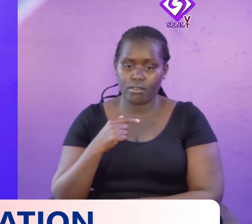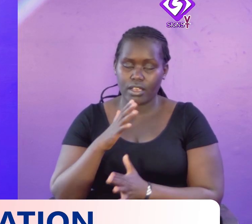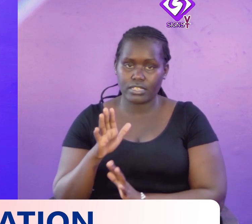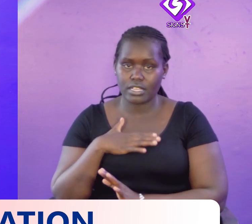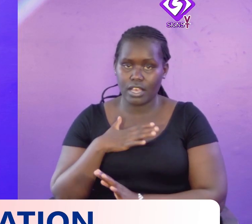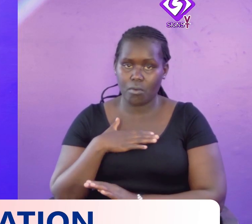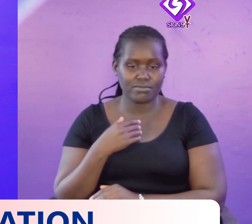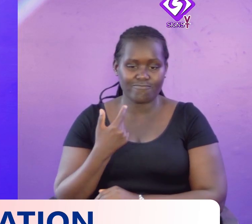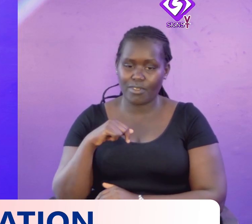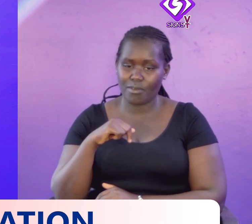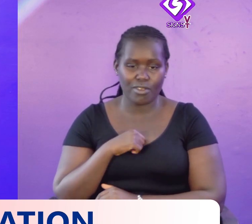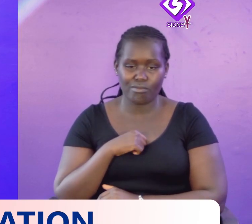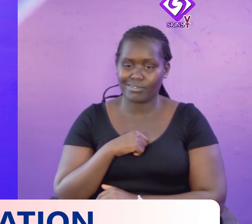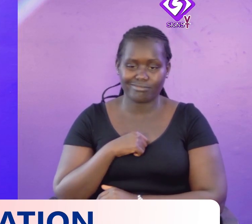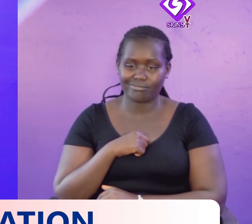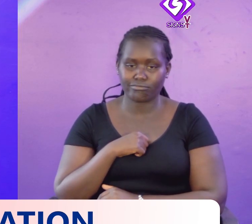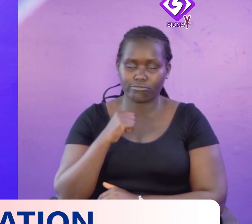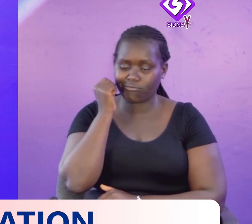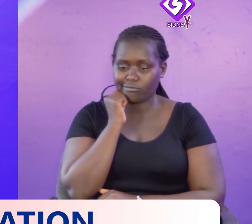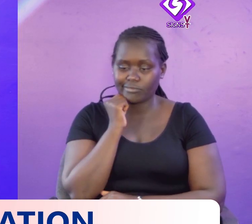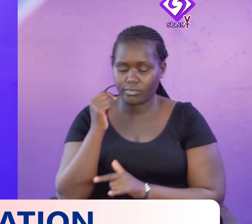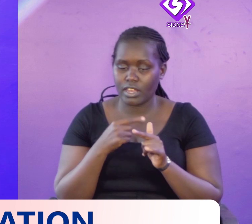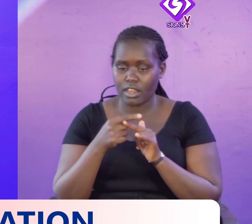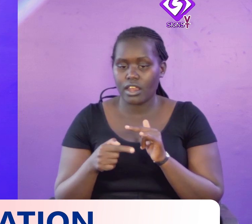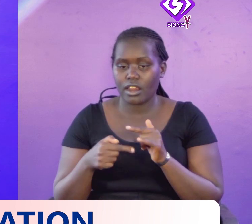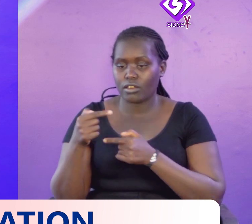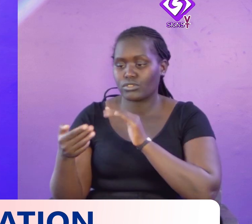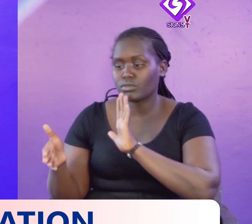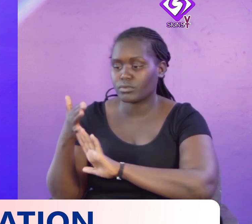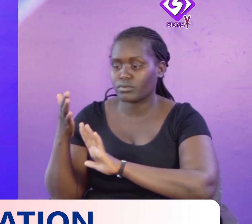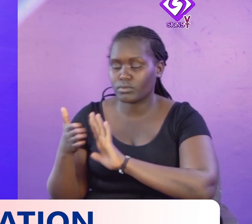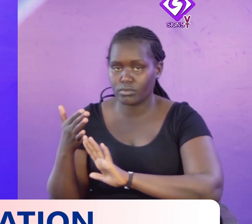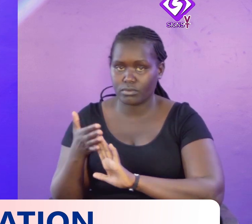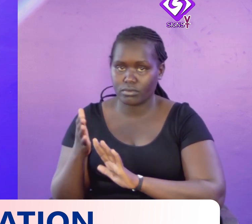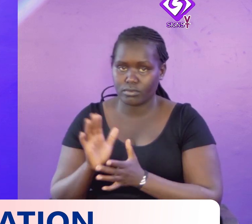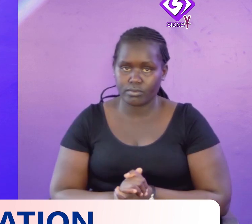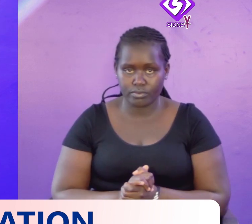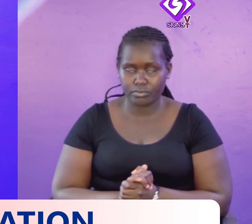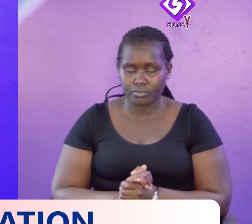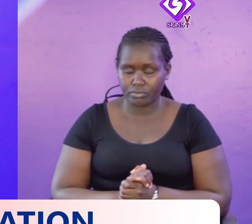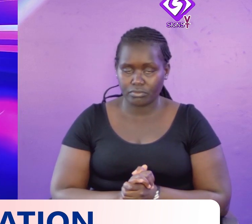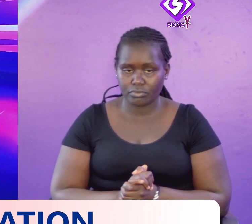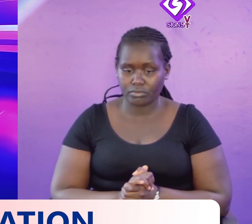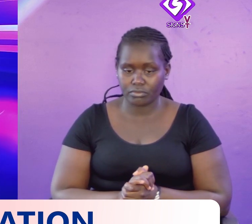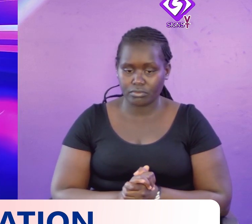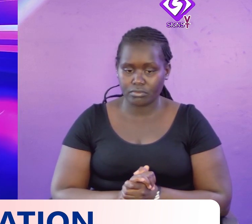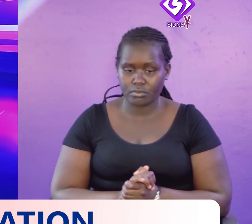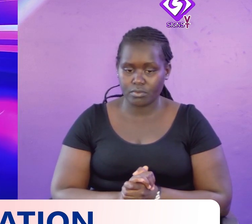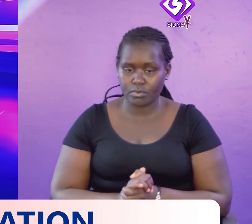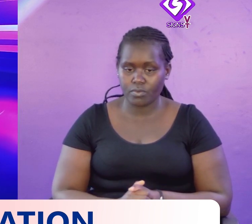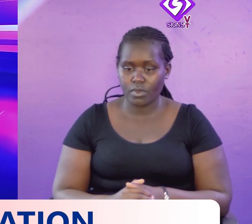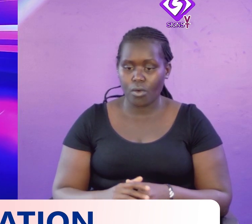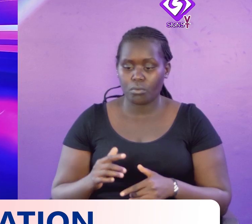hapa. So I keep rushing. Maureen, don't annoy me on set. So that we go pole